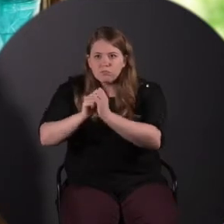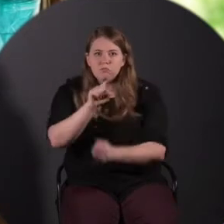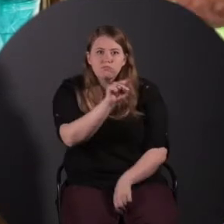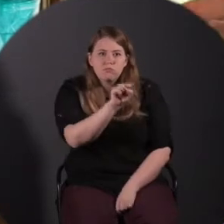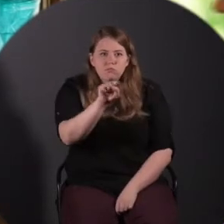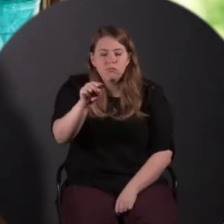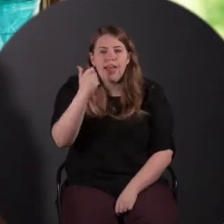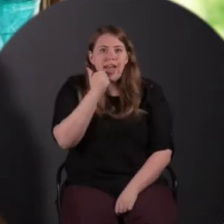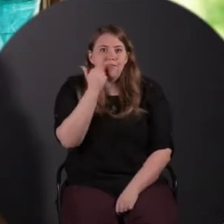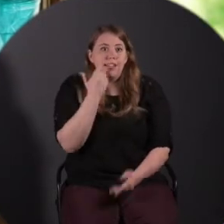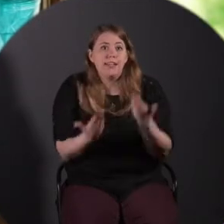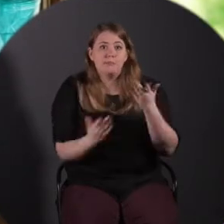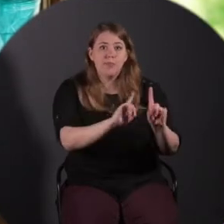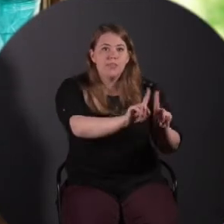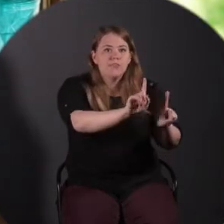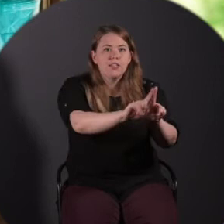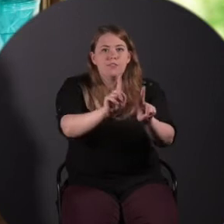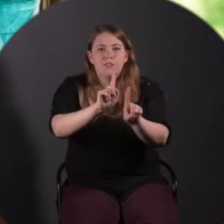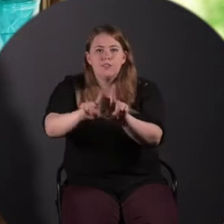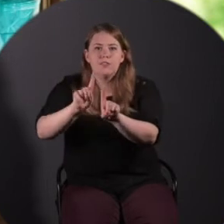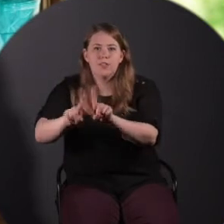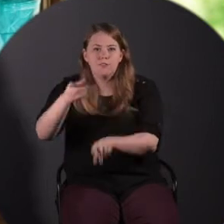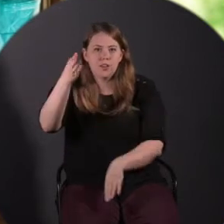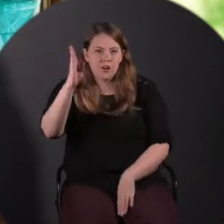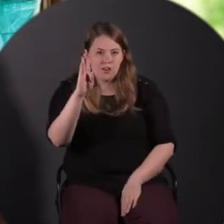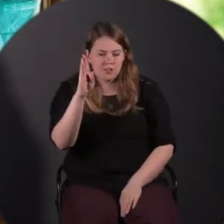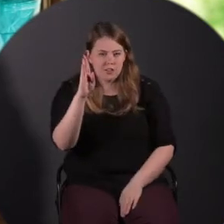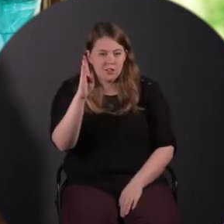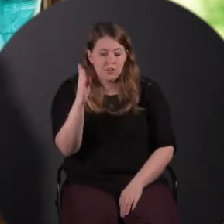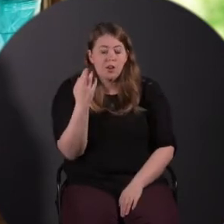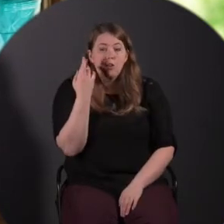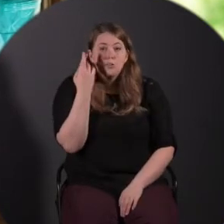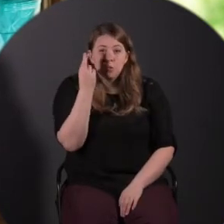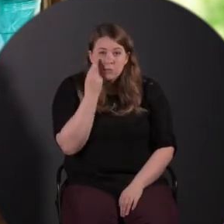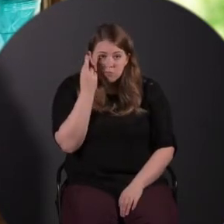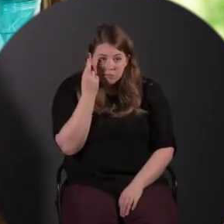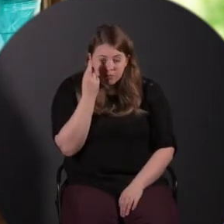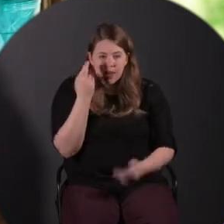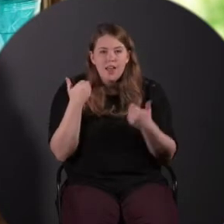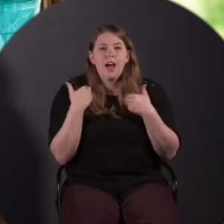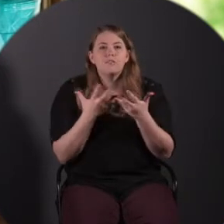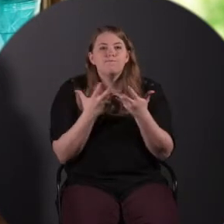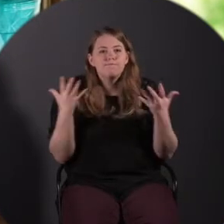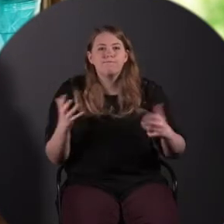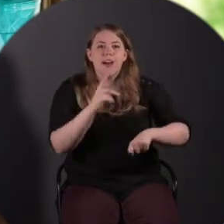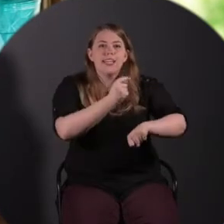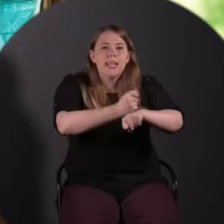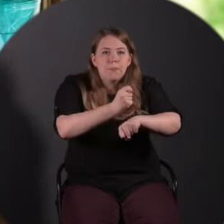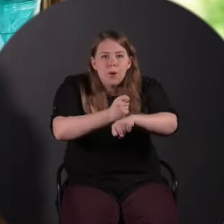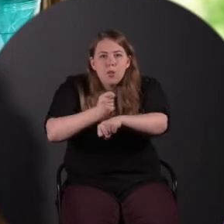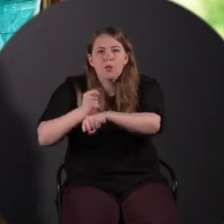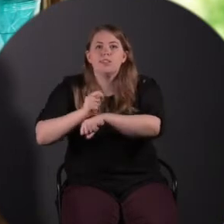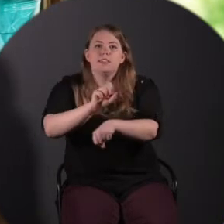from day to day to day. And so because of this, there were a lot of temples and shrines and places of worship